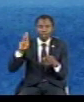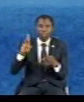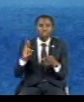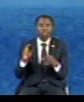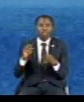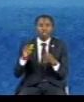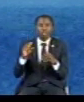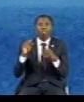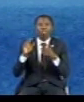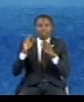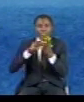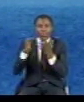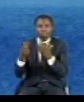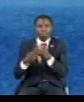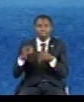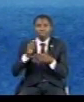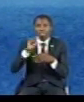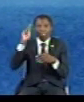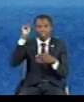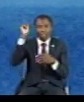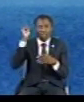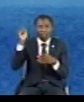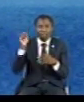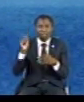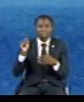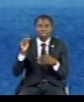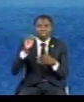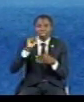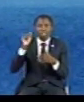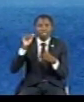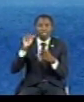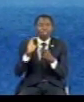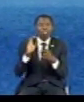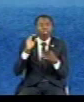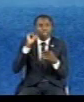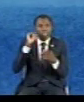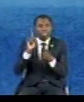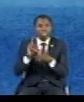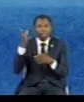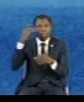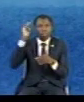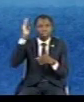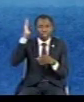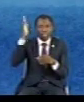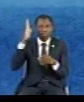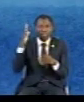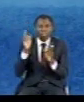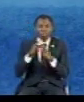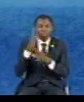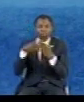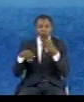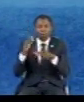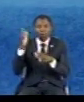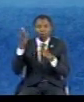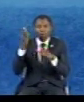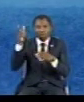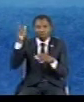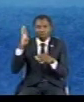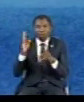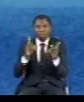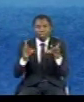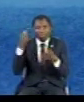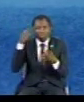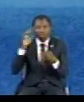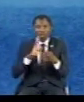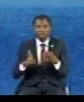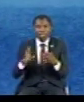what God did for her, and I key into it. And as I was believing God, I now feel a